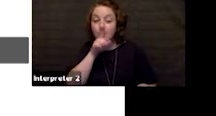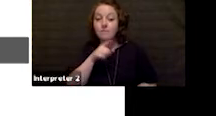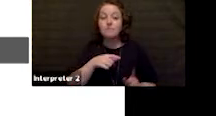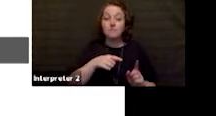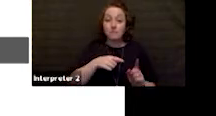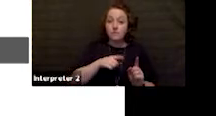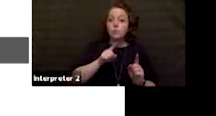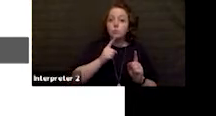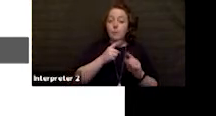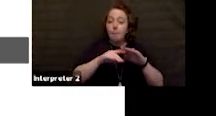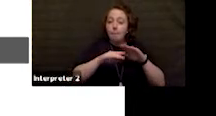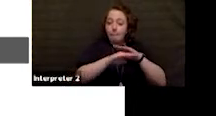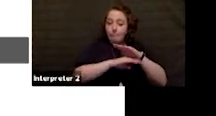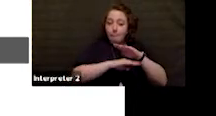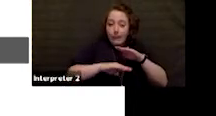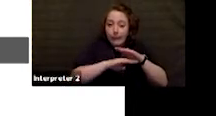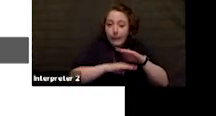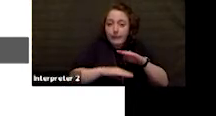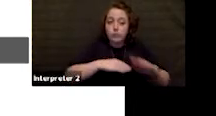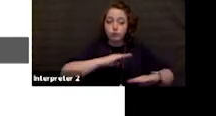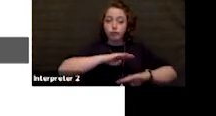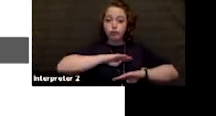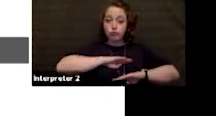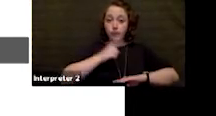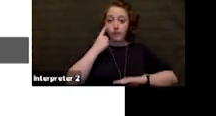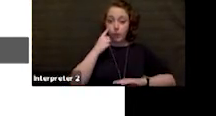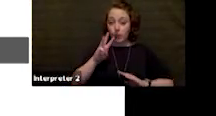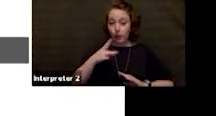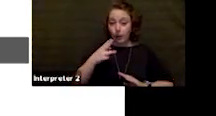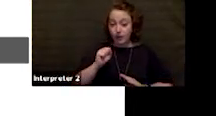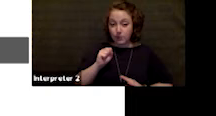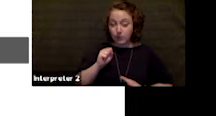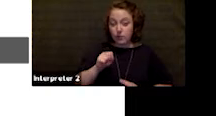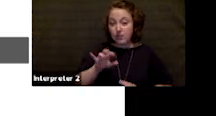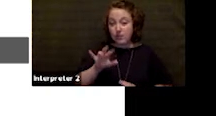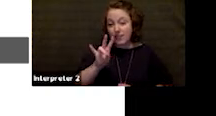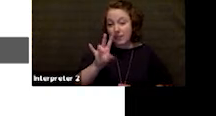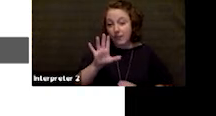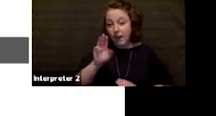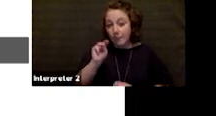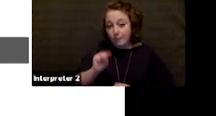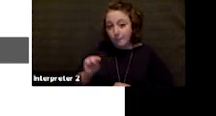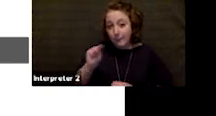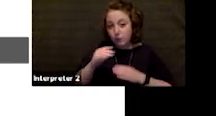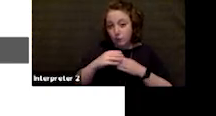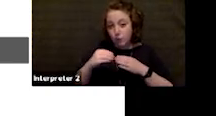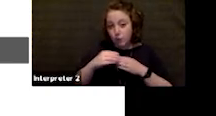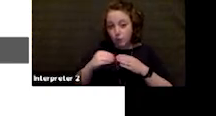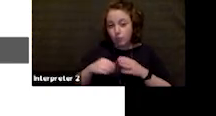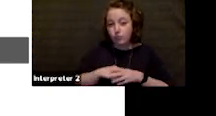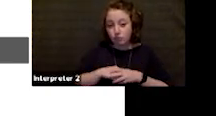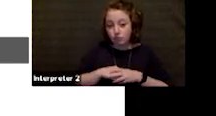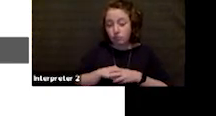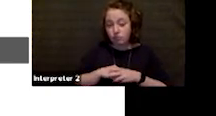get Waco High School up to baseline over the next couple years. So it's a pretty big